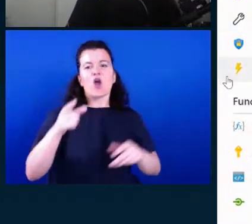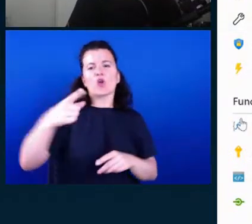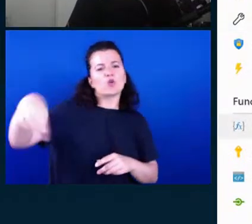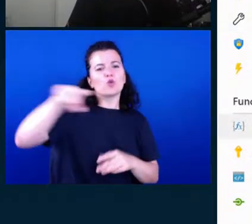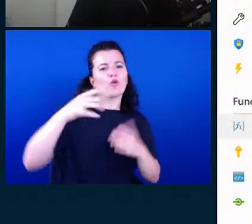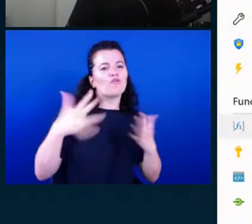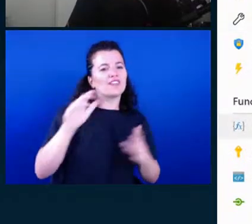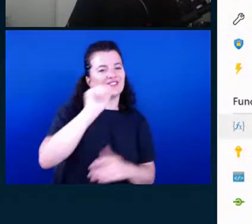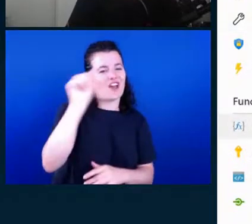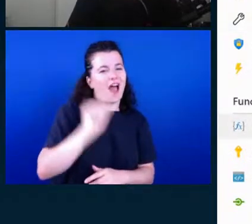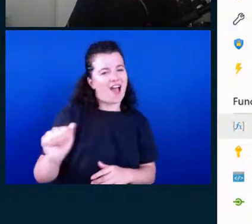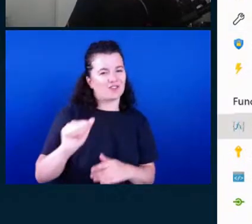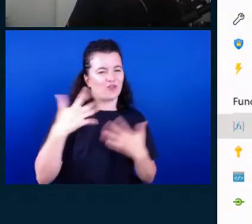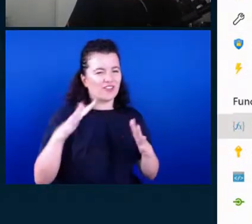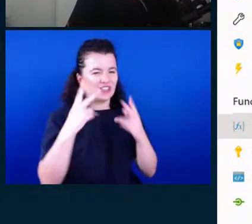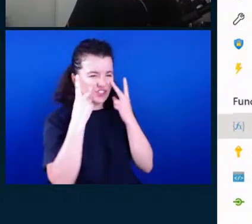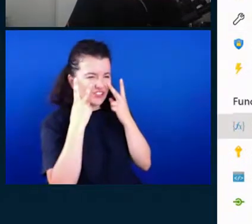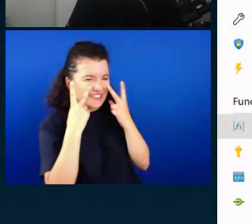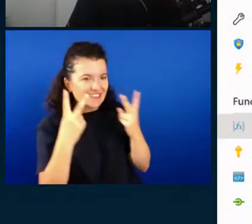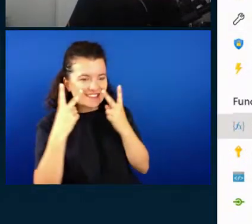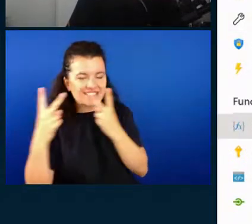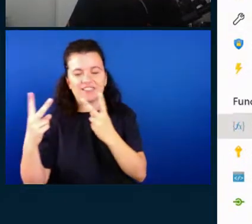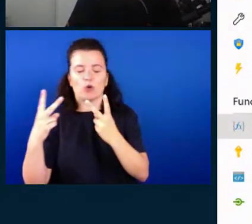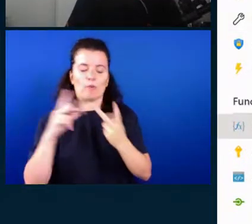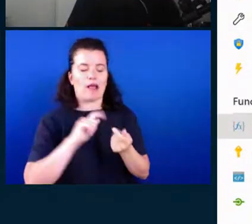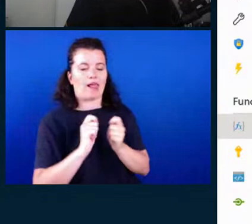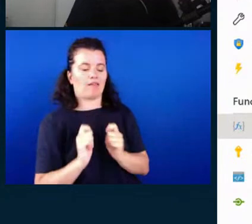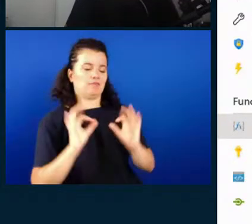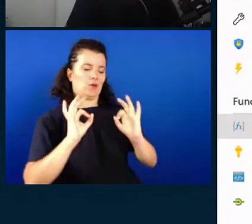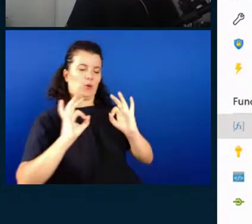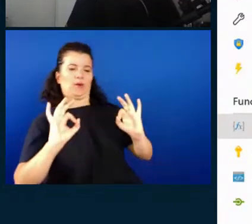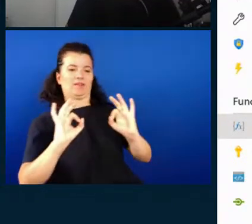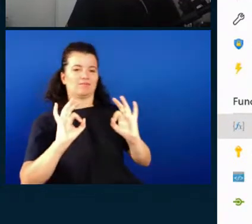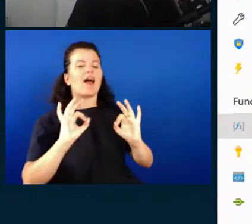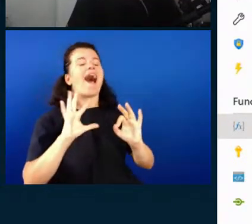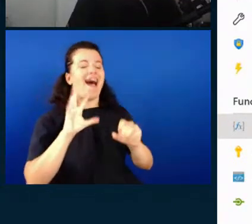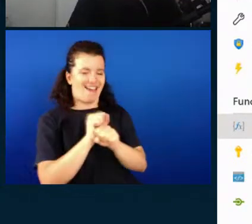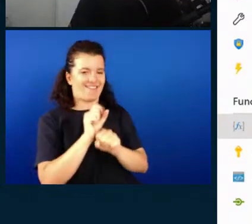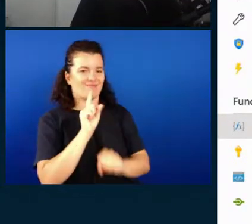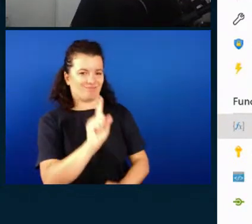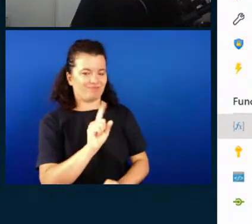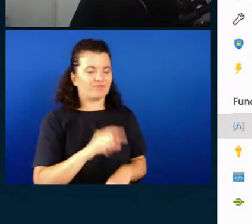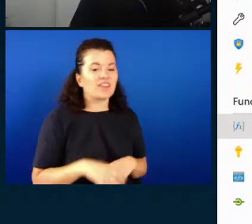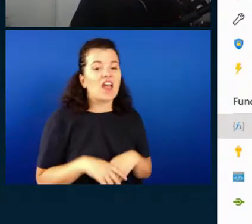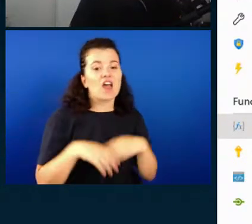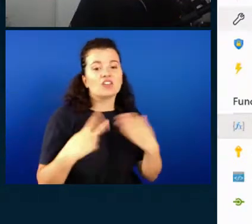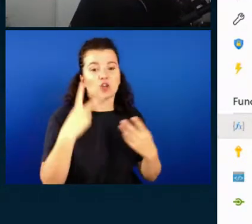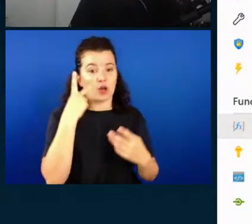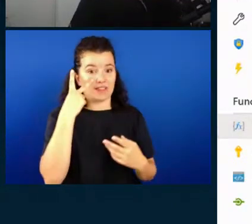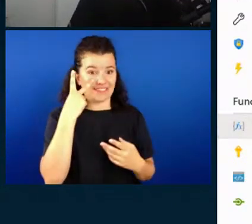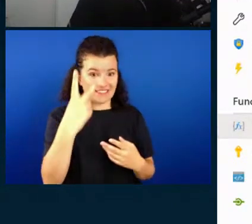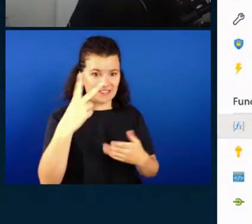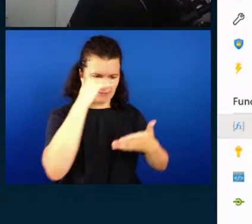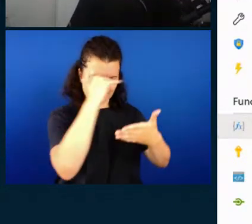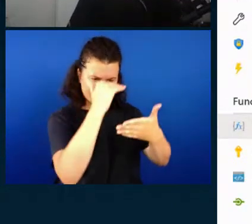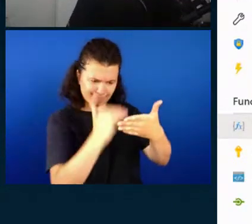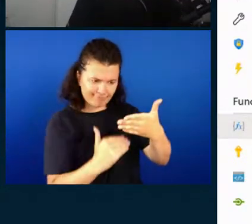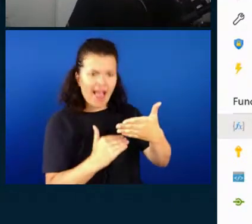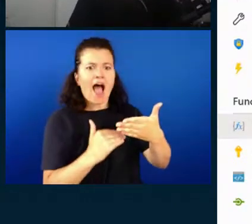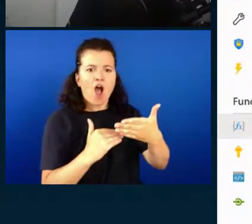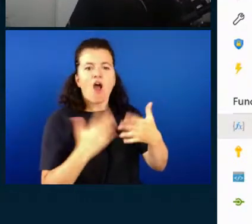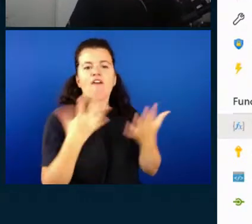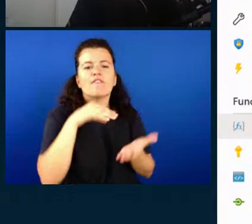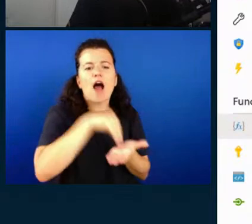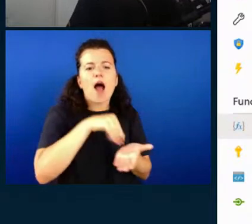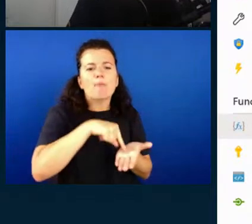Azure. And here we have functions, and here I can get an overview of all the functions that are running in that app. I have